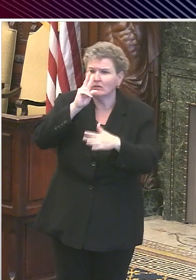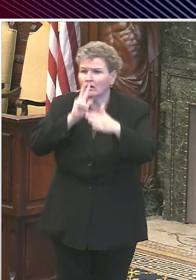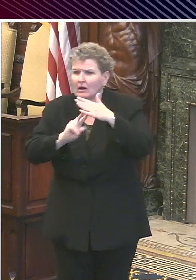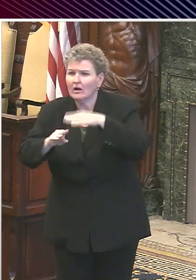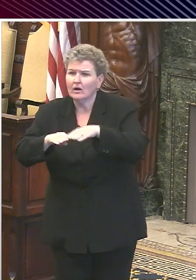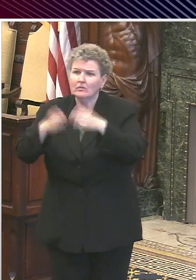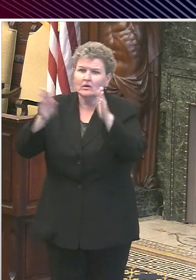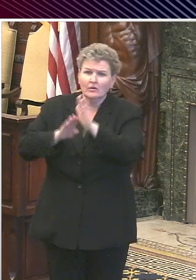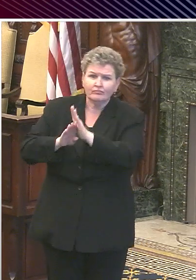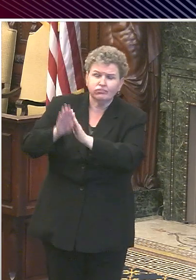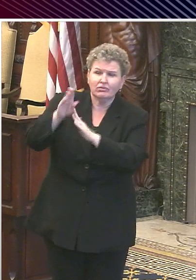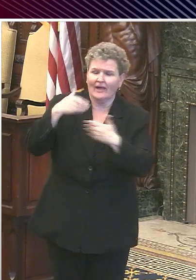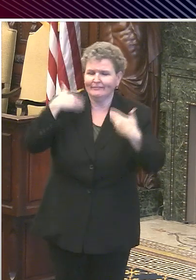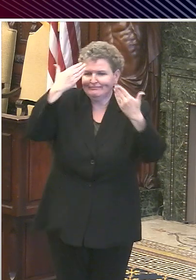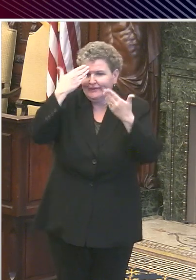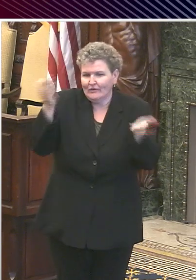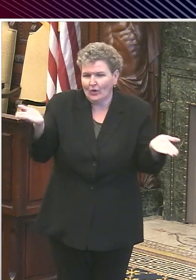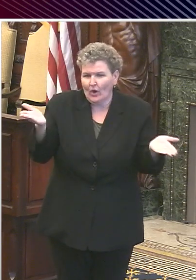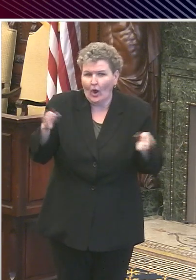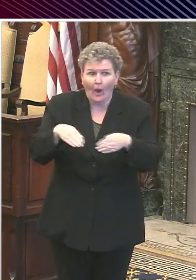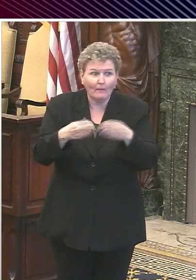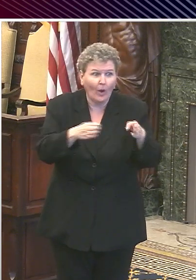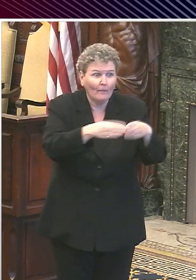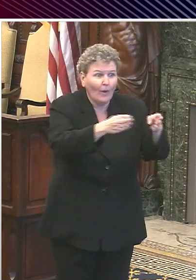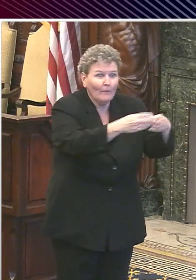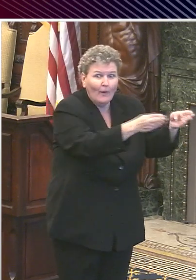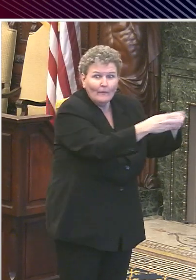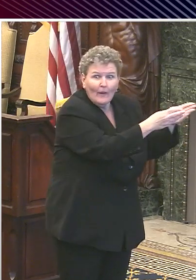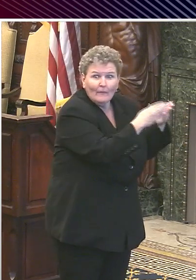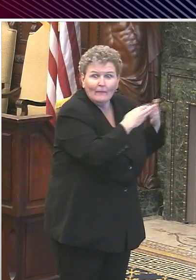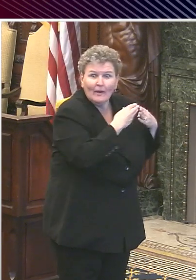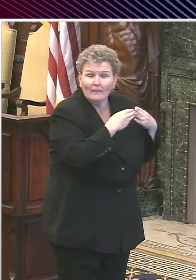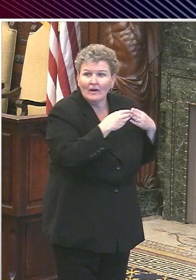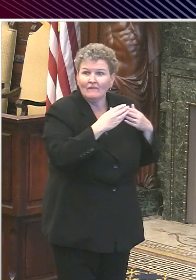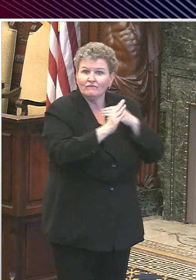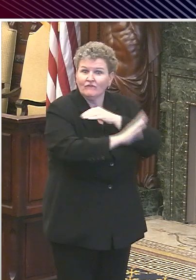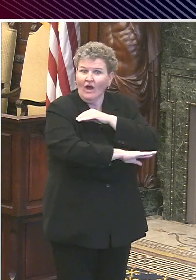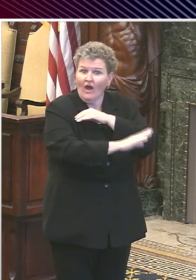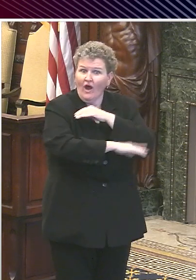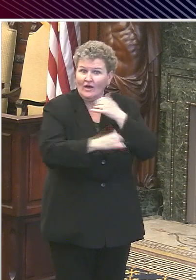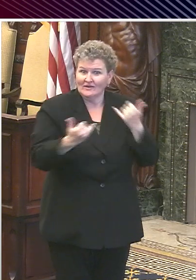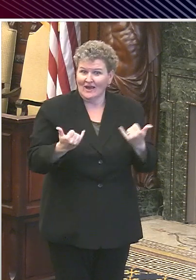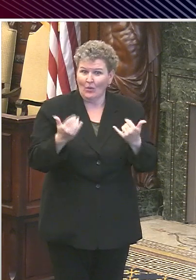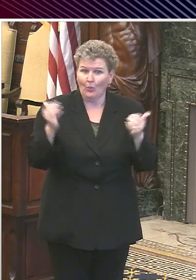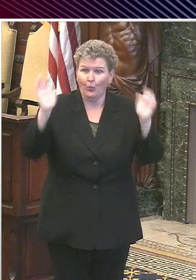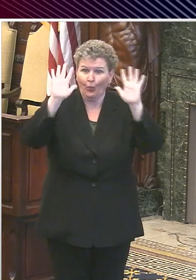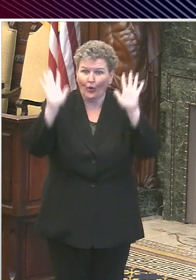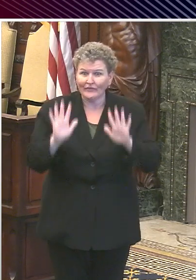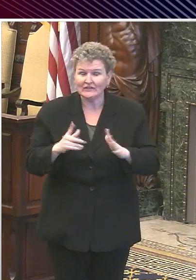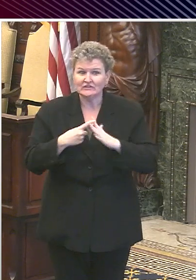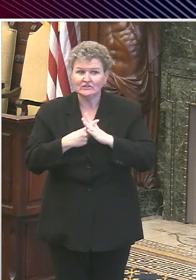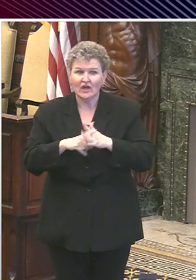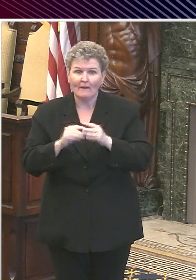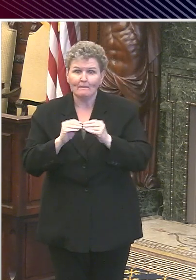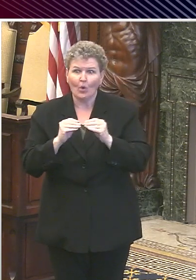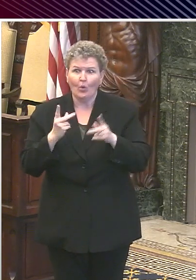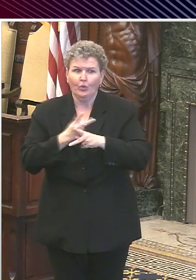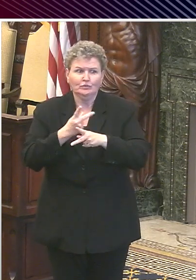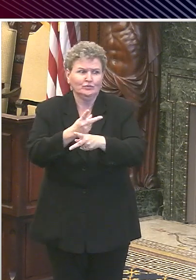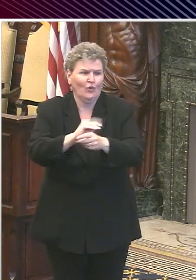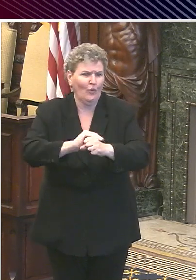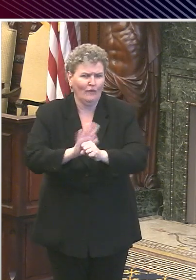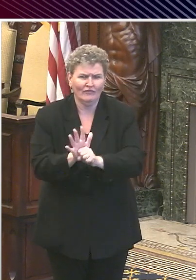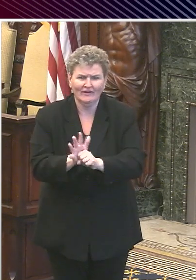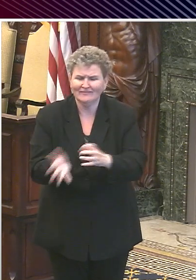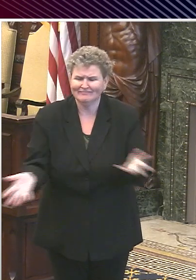things reopening or because in the fall season, most respiratory viruses get worse, or we'll see a decrease because people have learned how to deal with this